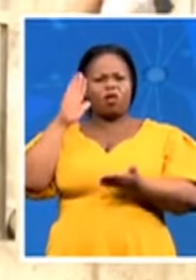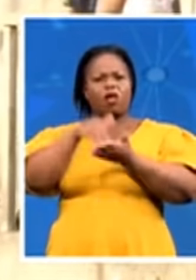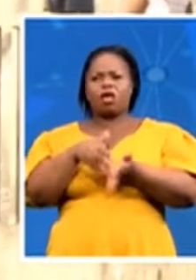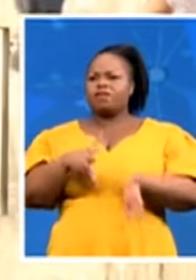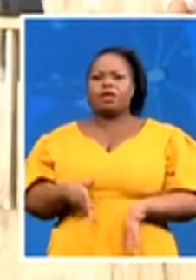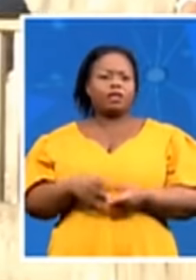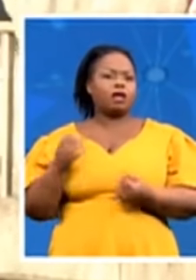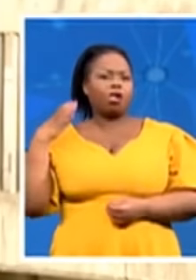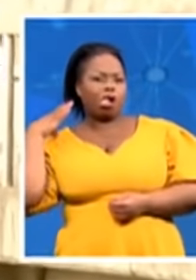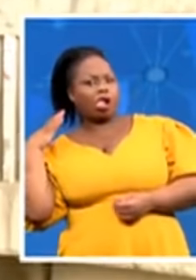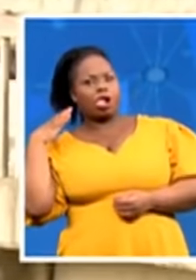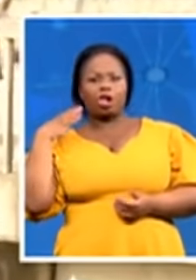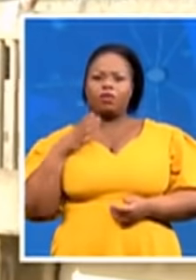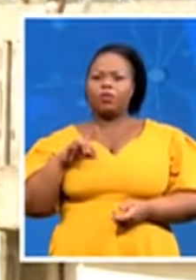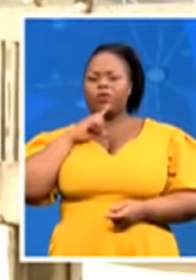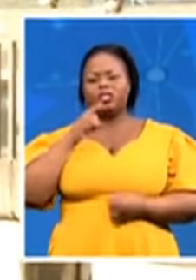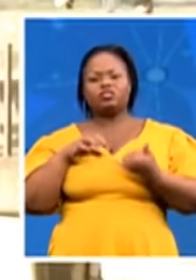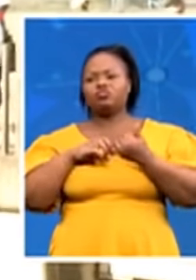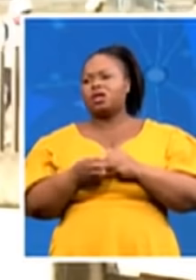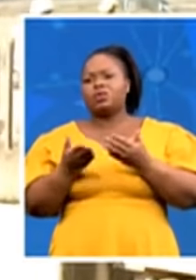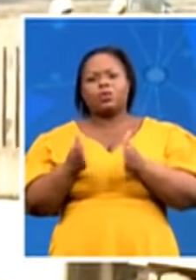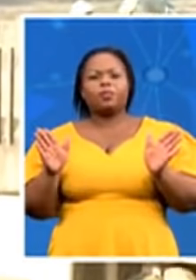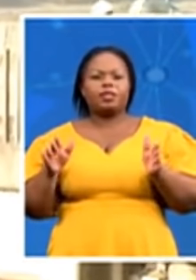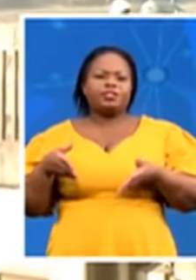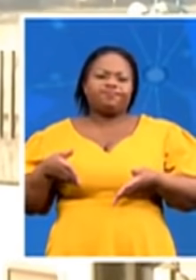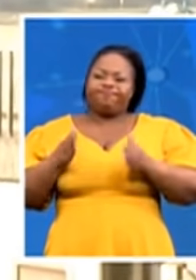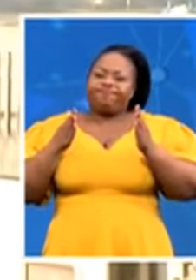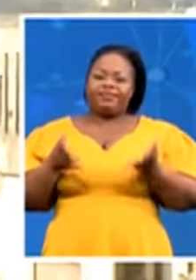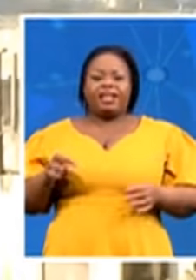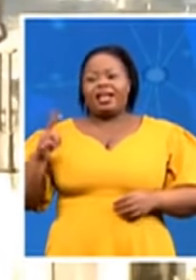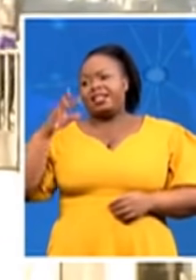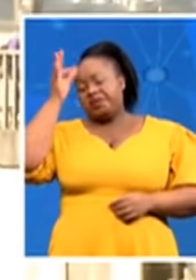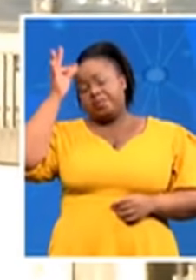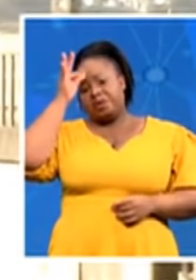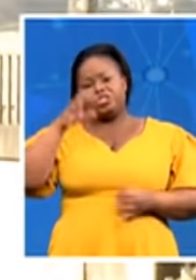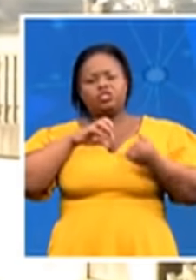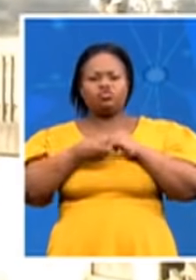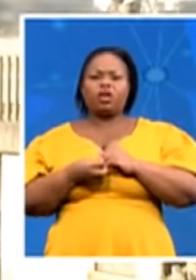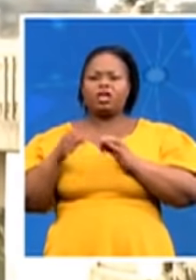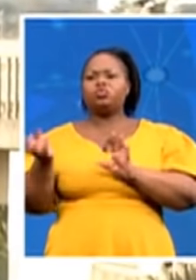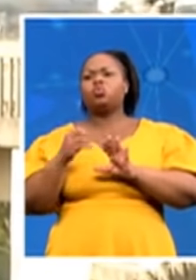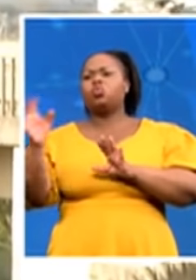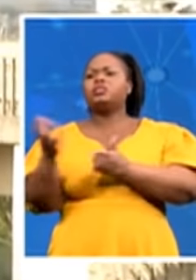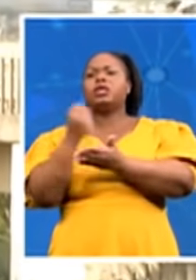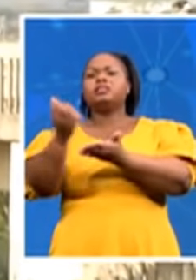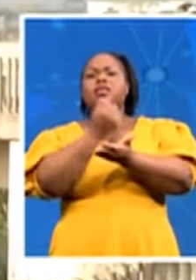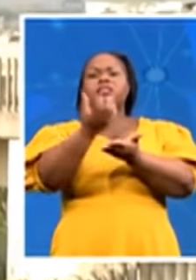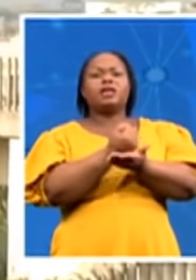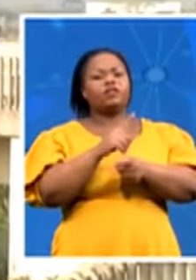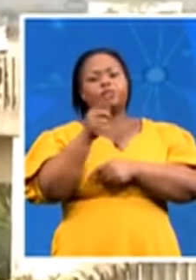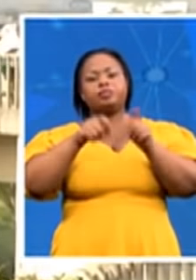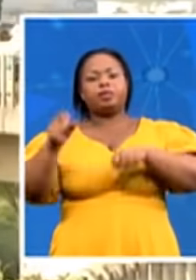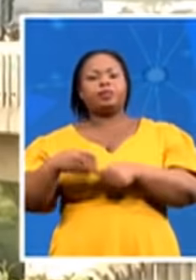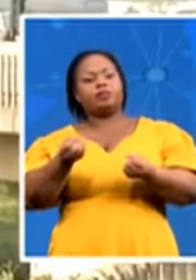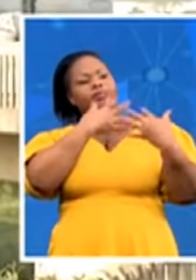the roads. Some police were trying to take off the goods from these people, loaded it at the back of the bakkie. This is obviously going to go